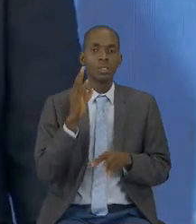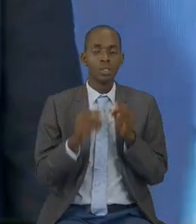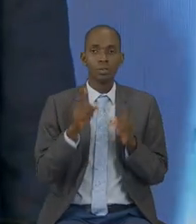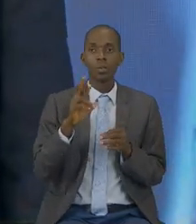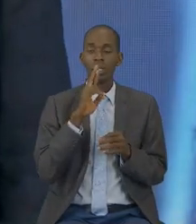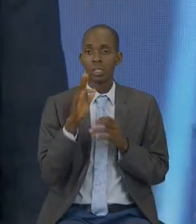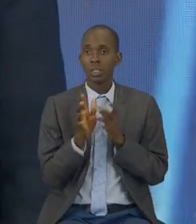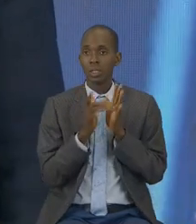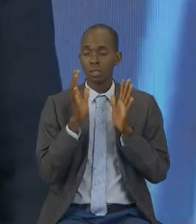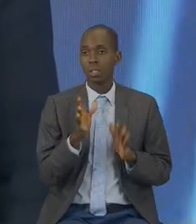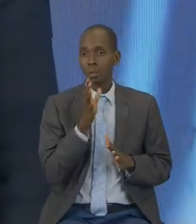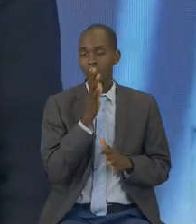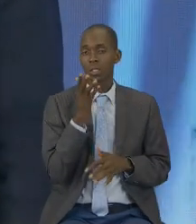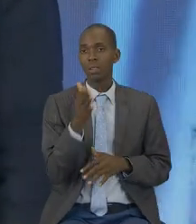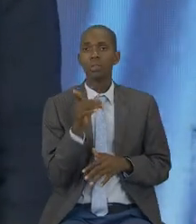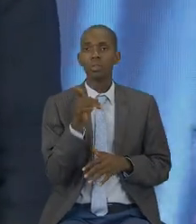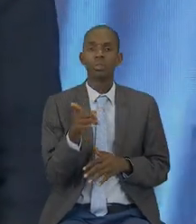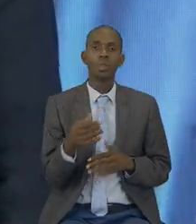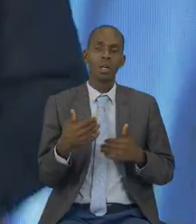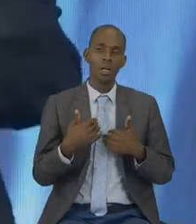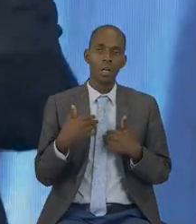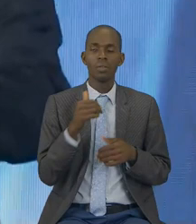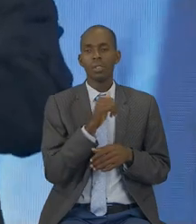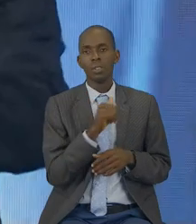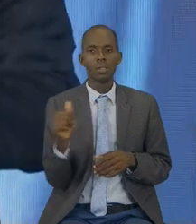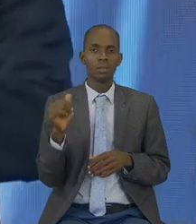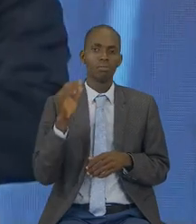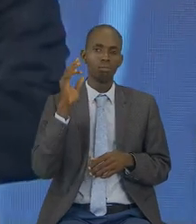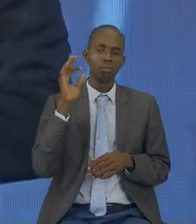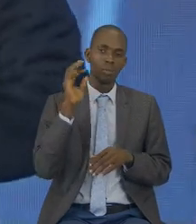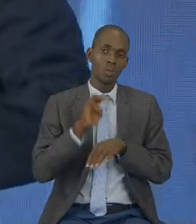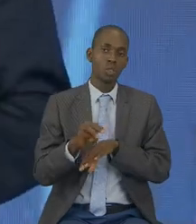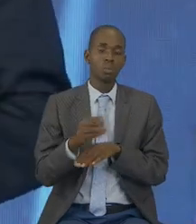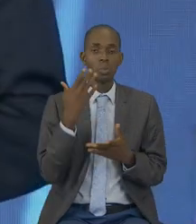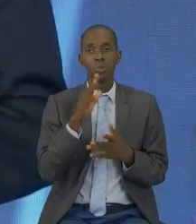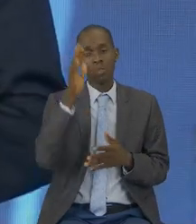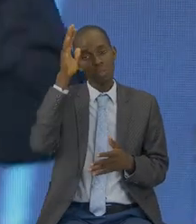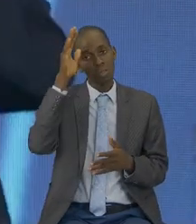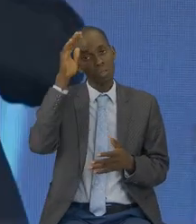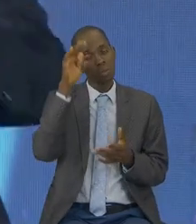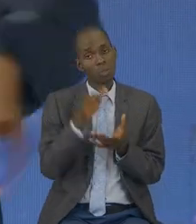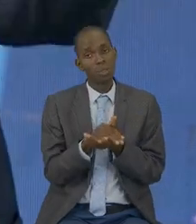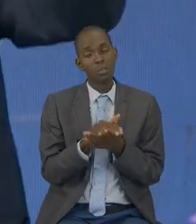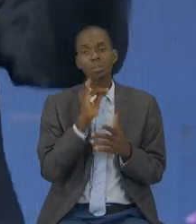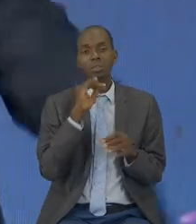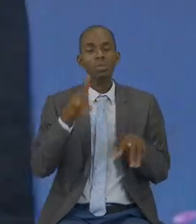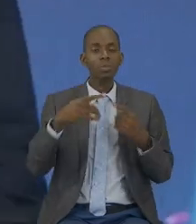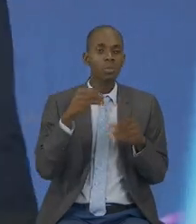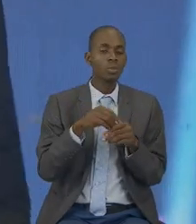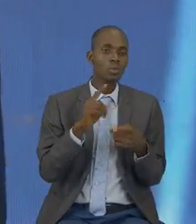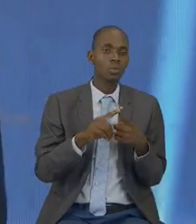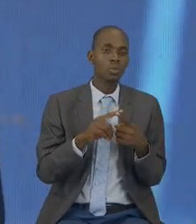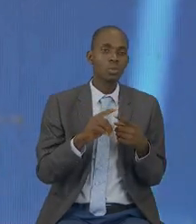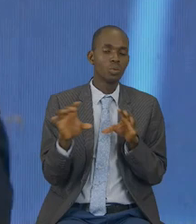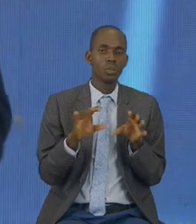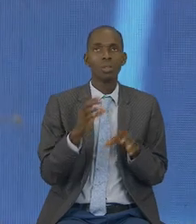mother there, you have a ministry. Maybe the husband is gone off into drinking, is gone off with, you